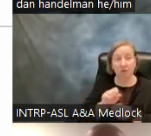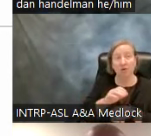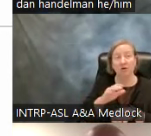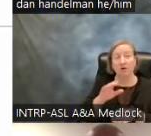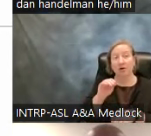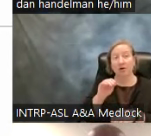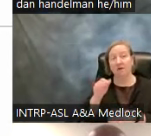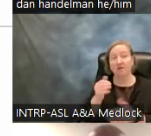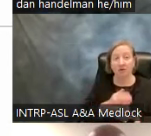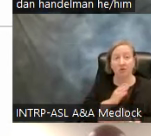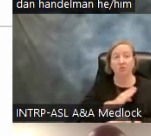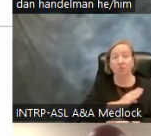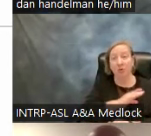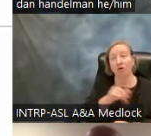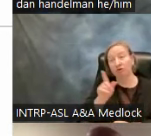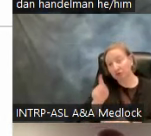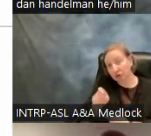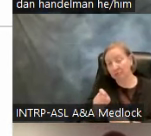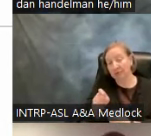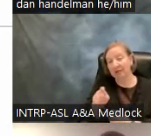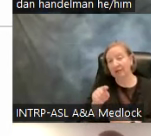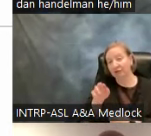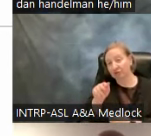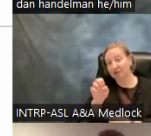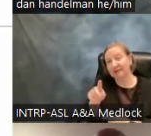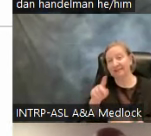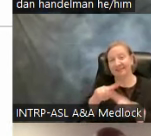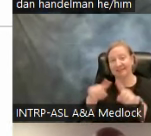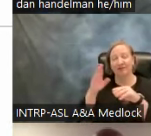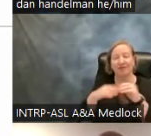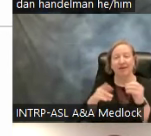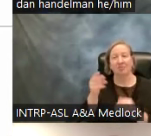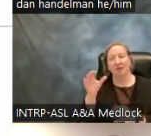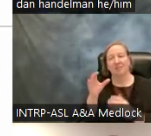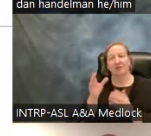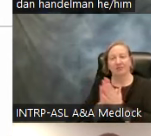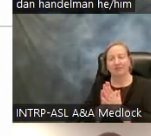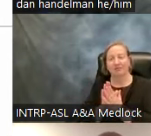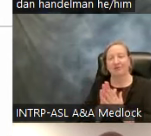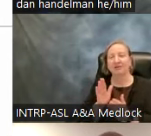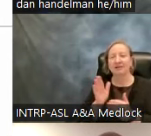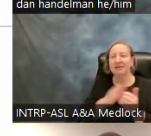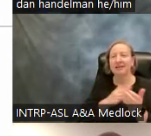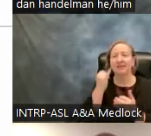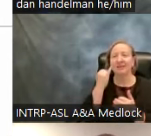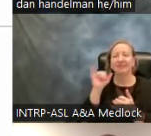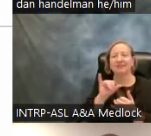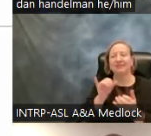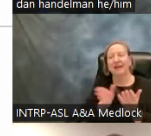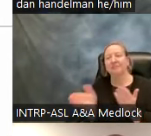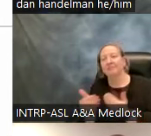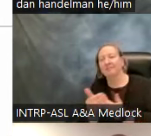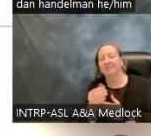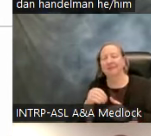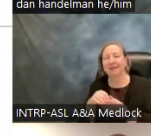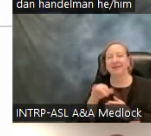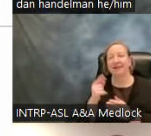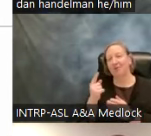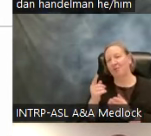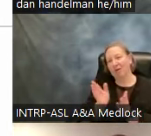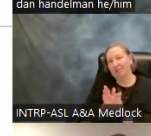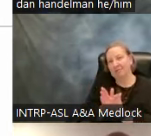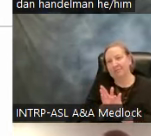board should be treated differently than public records requests, even if it is a similar mechanism in this one small avenue.